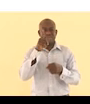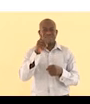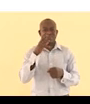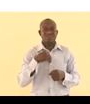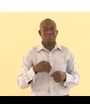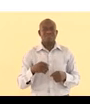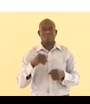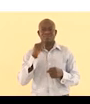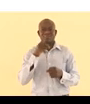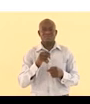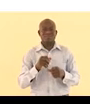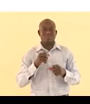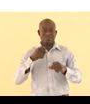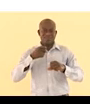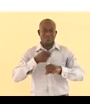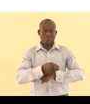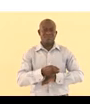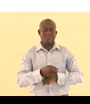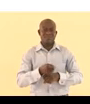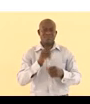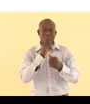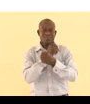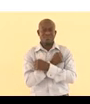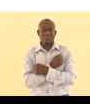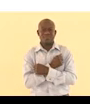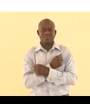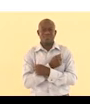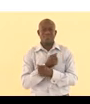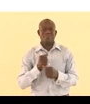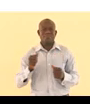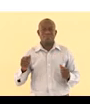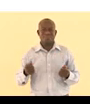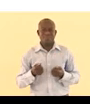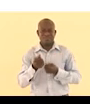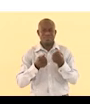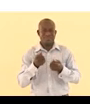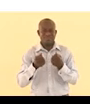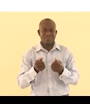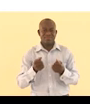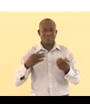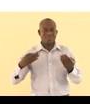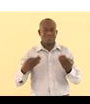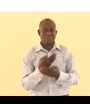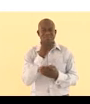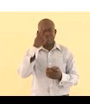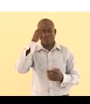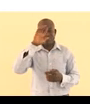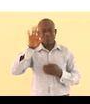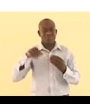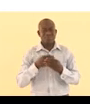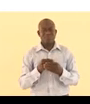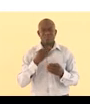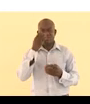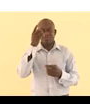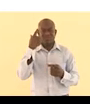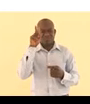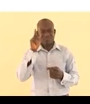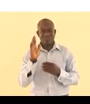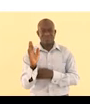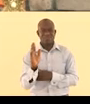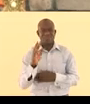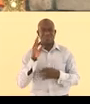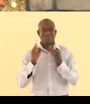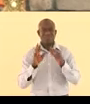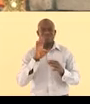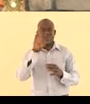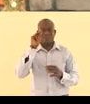the prophet endure? Is love. Love is the driving force for all who speak for God. If